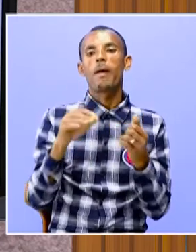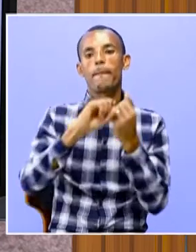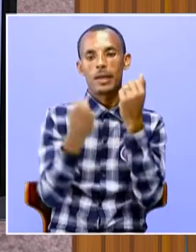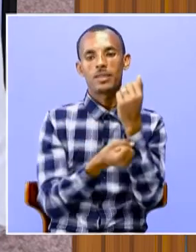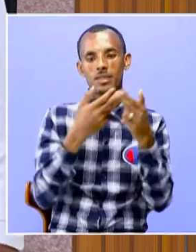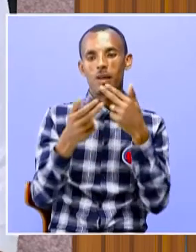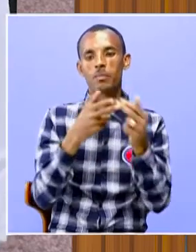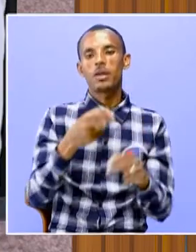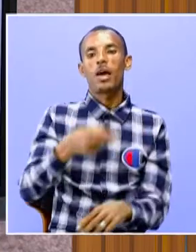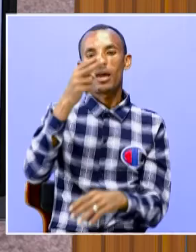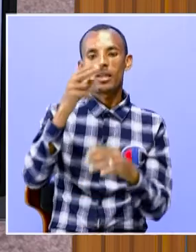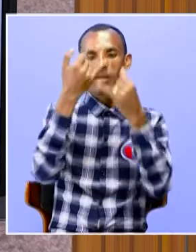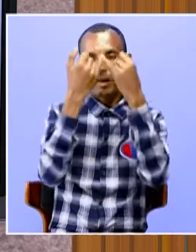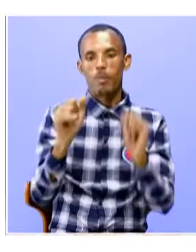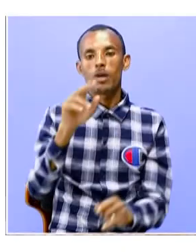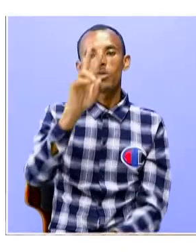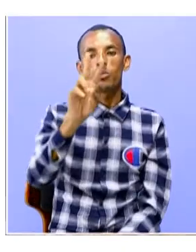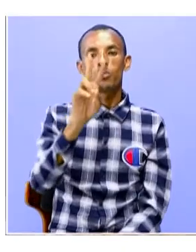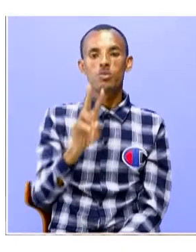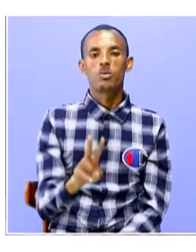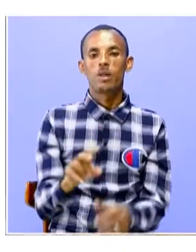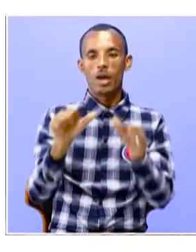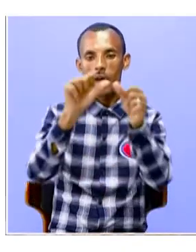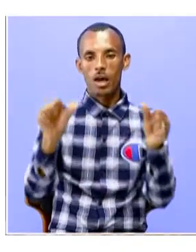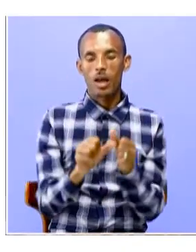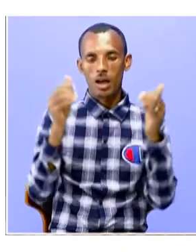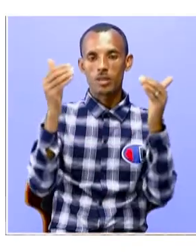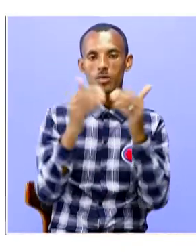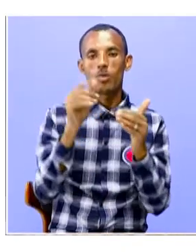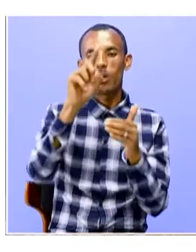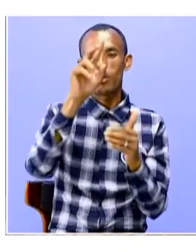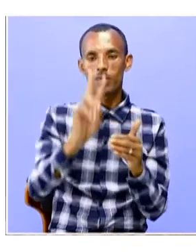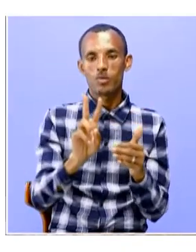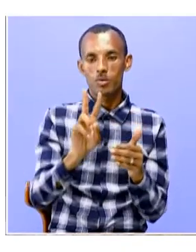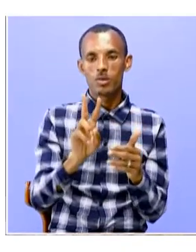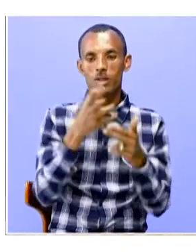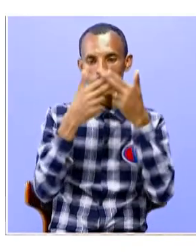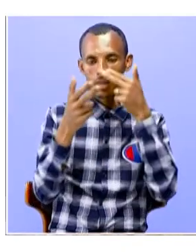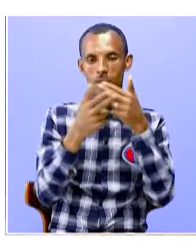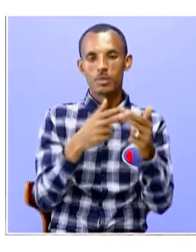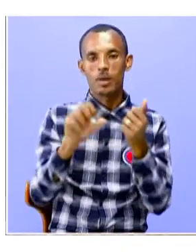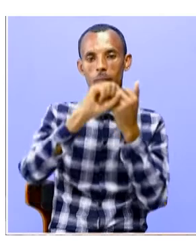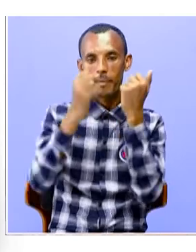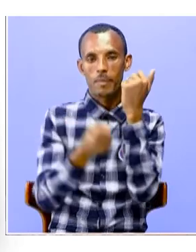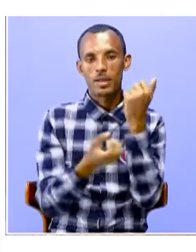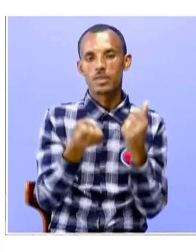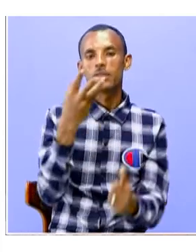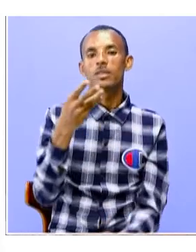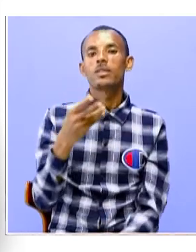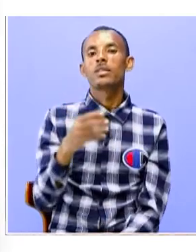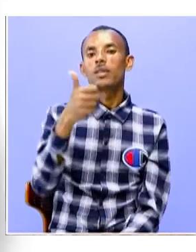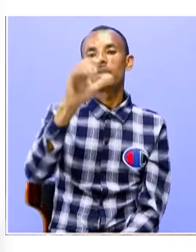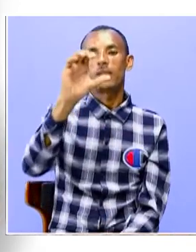height divided by 2. Therefore, its area will be this half times the base is 10